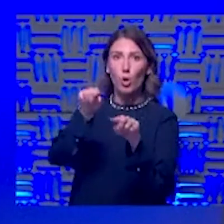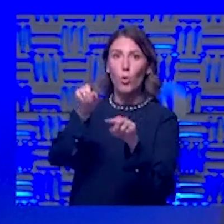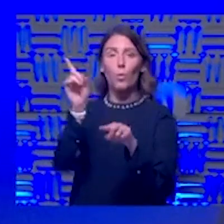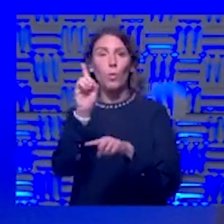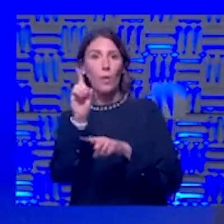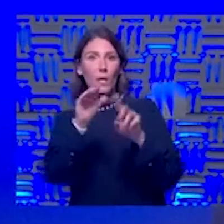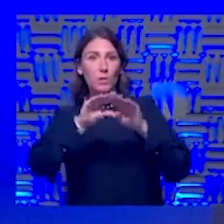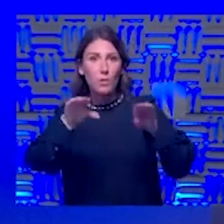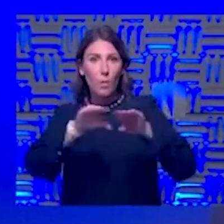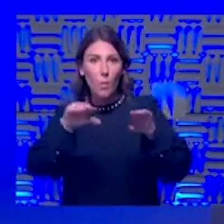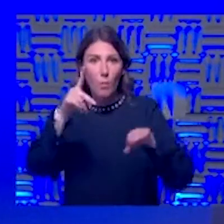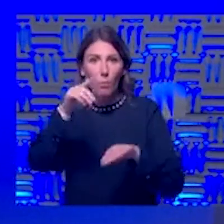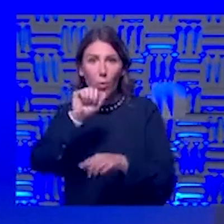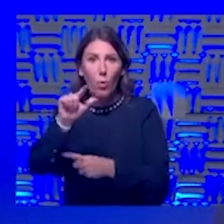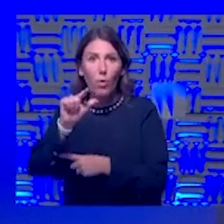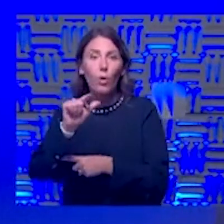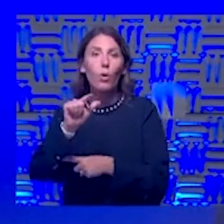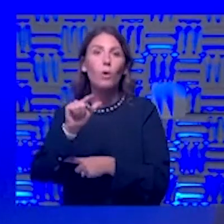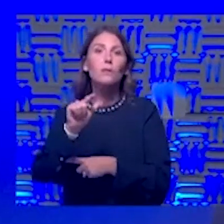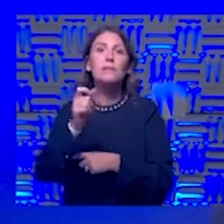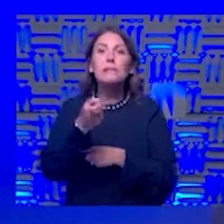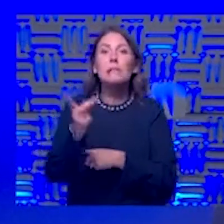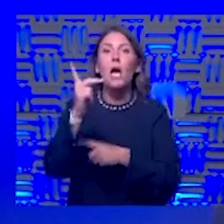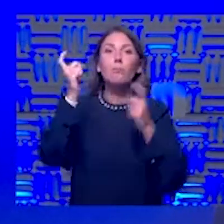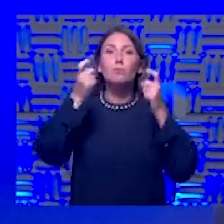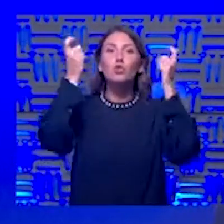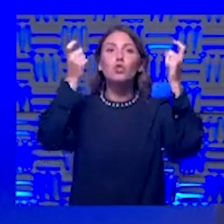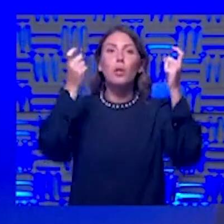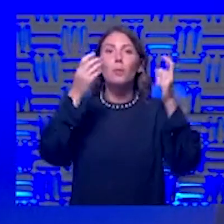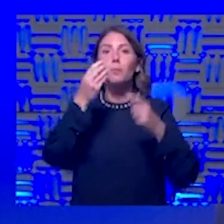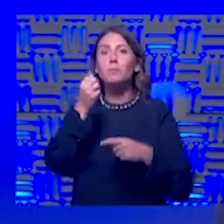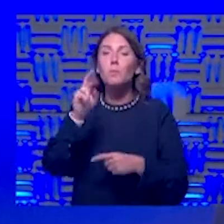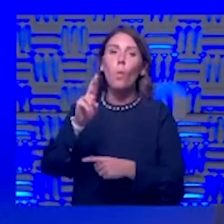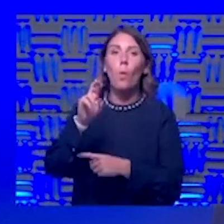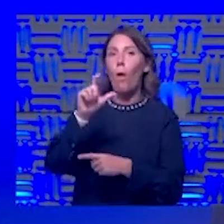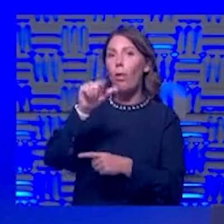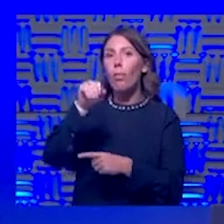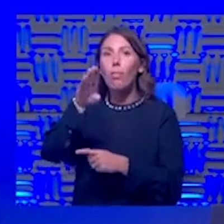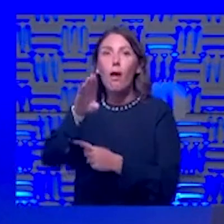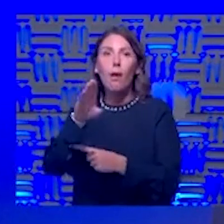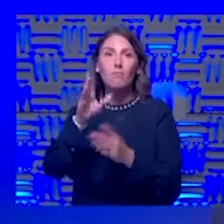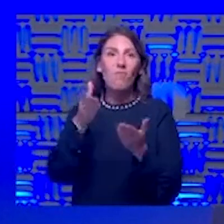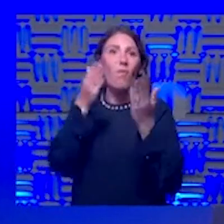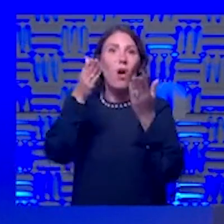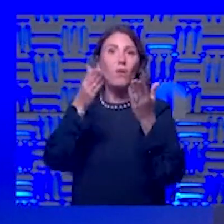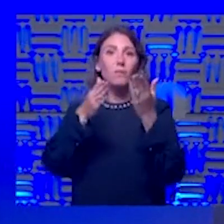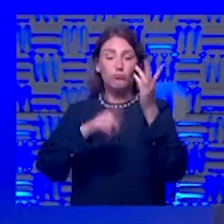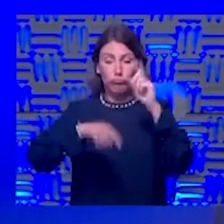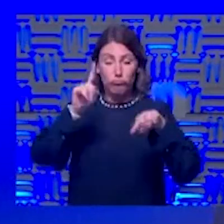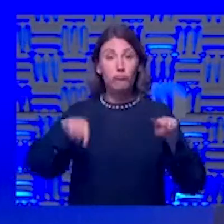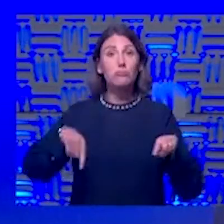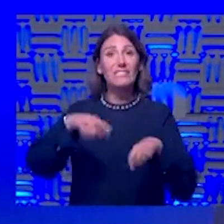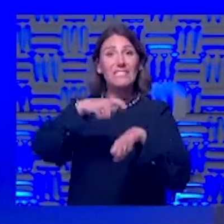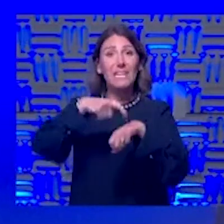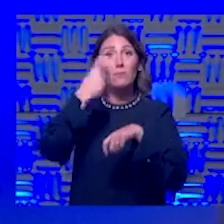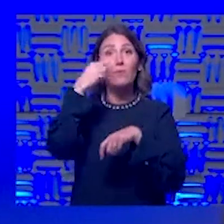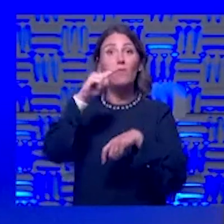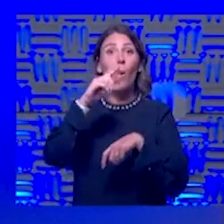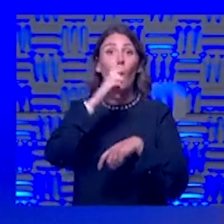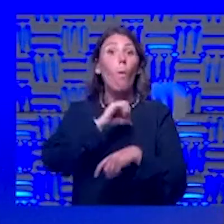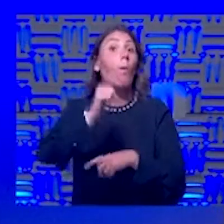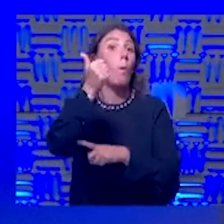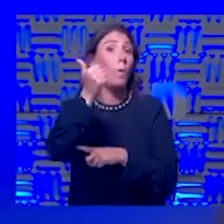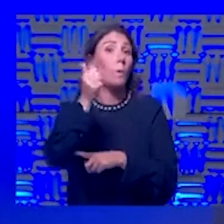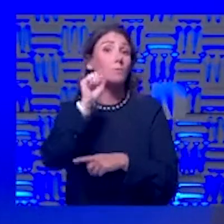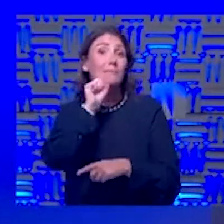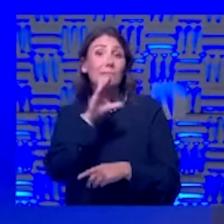pool. Some gyms or some clubs offer certain times for elderly patients or those